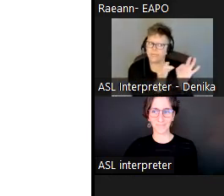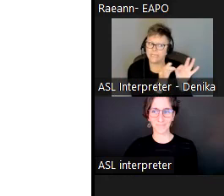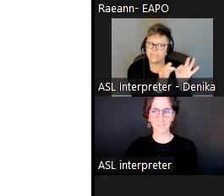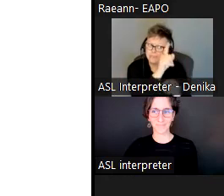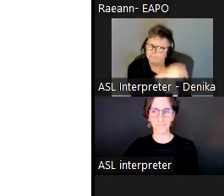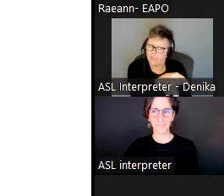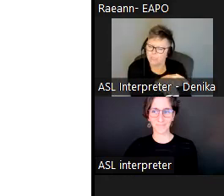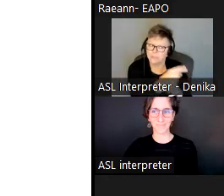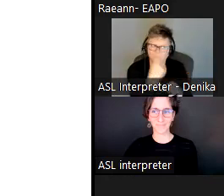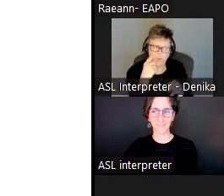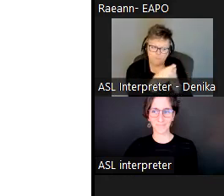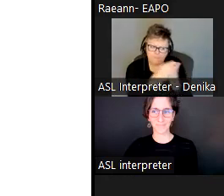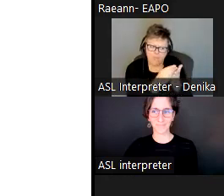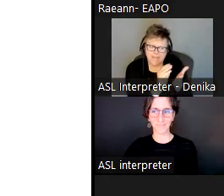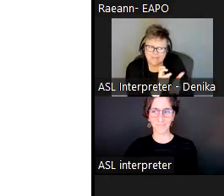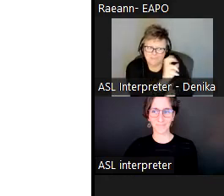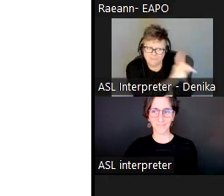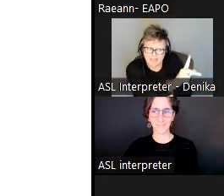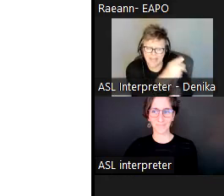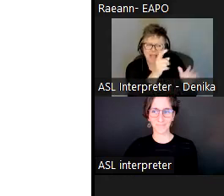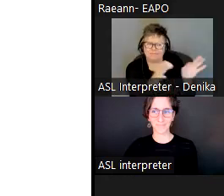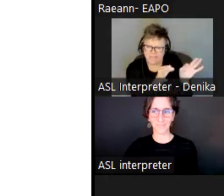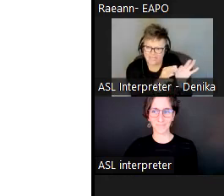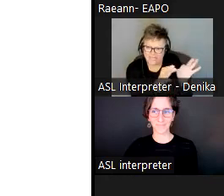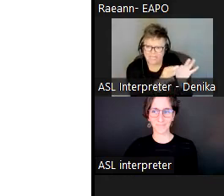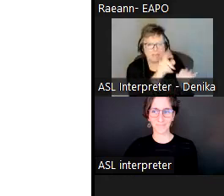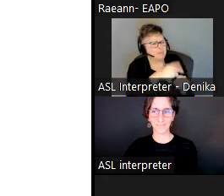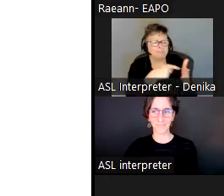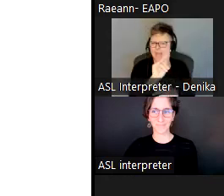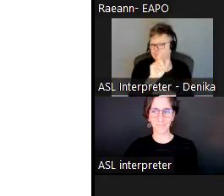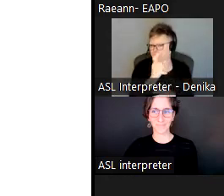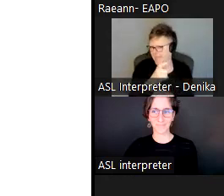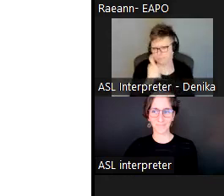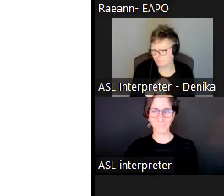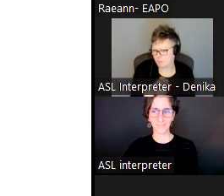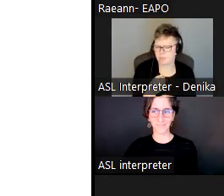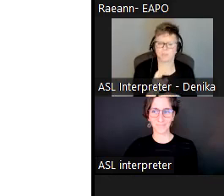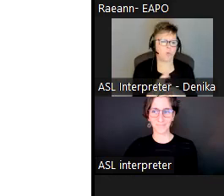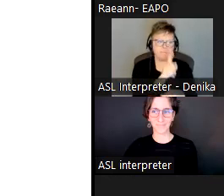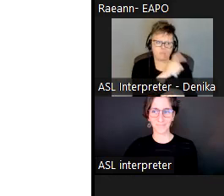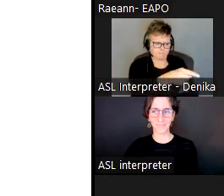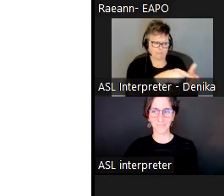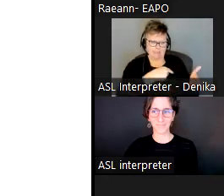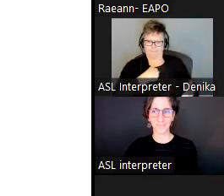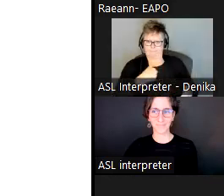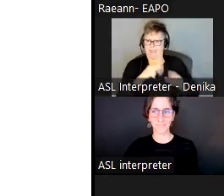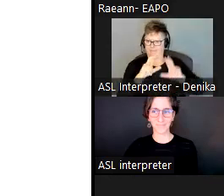get your money back. So it could be taxes, or to pay the investor, or it could